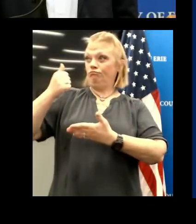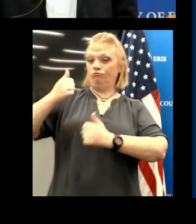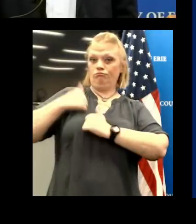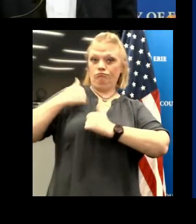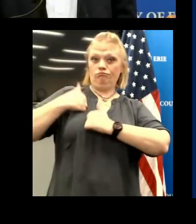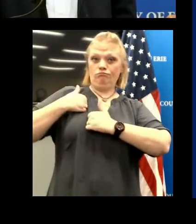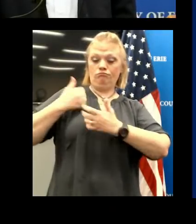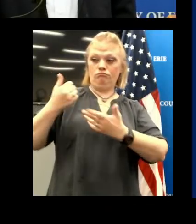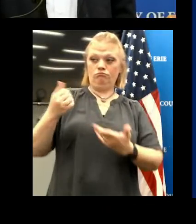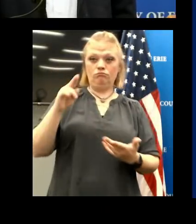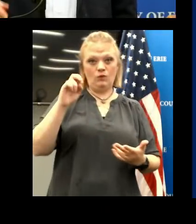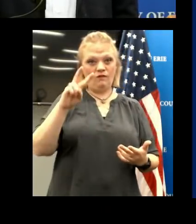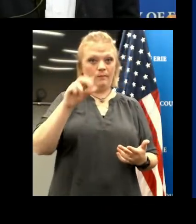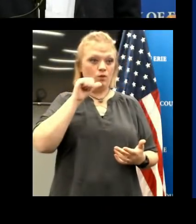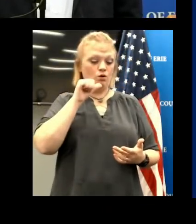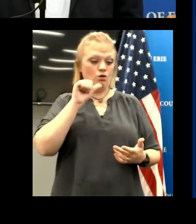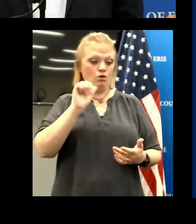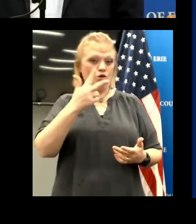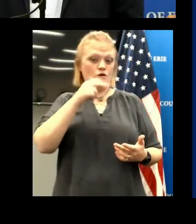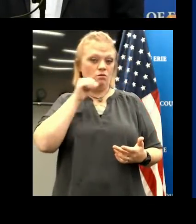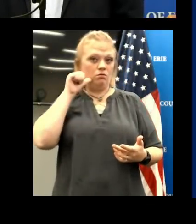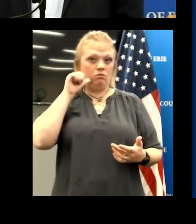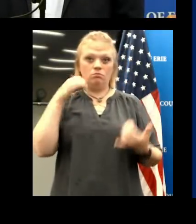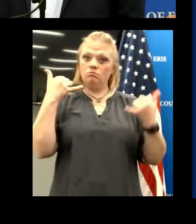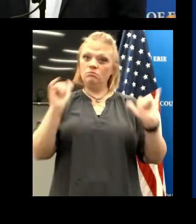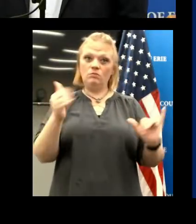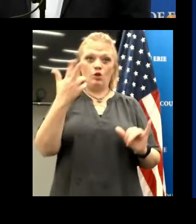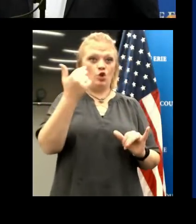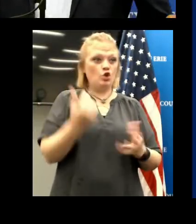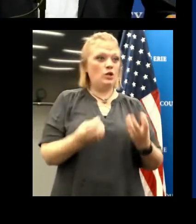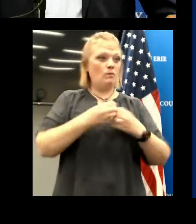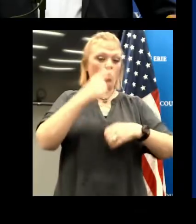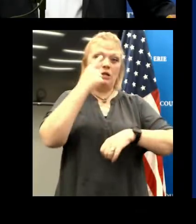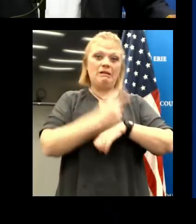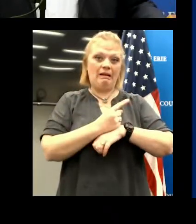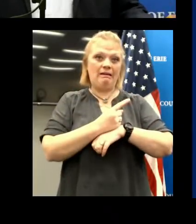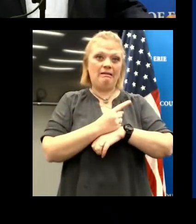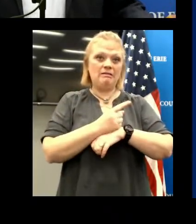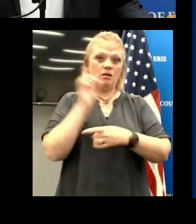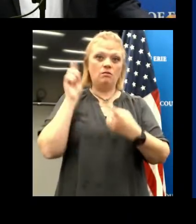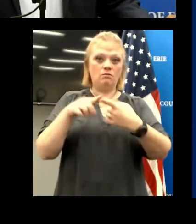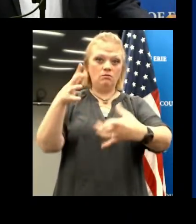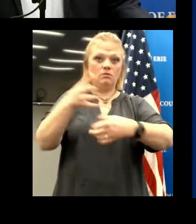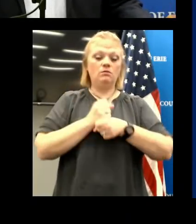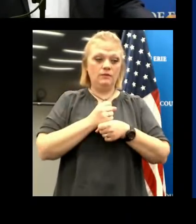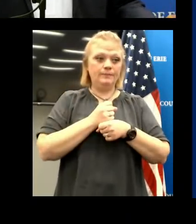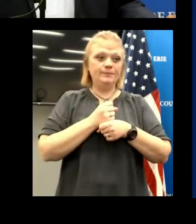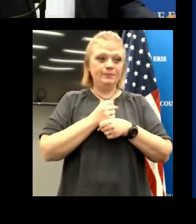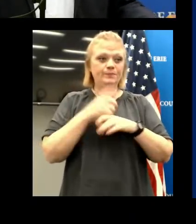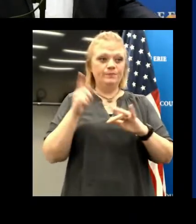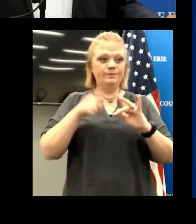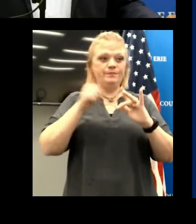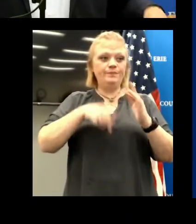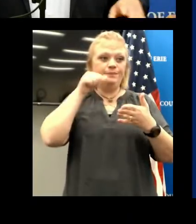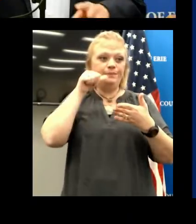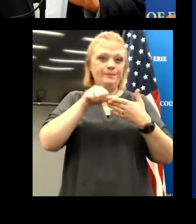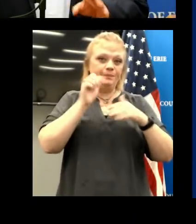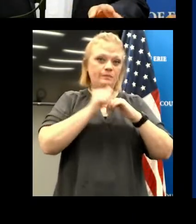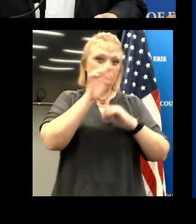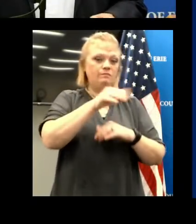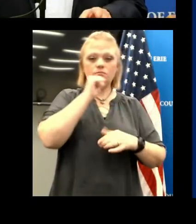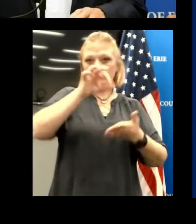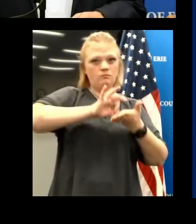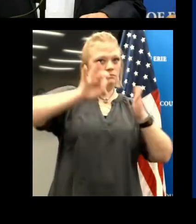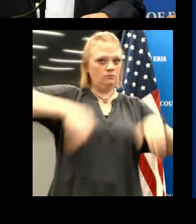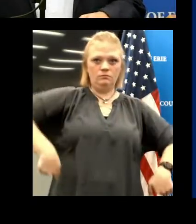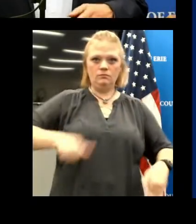mail, as of yesterday, there's still 13 more days in which their ballot can be received. So the absentee ballots, the mail-in ballots have not been counted